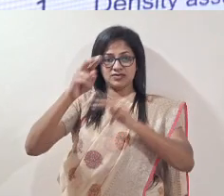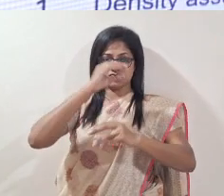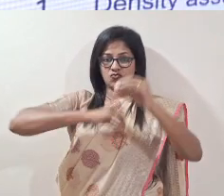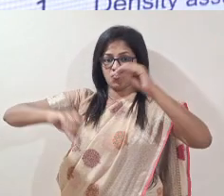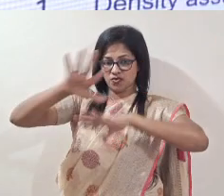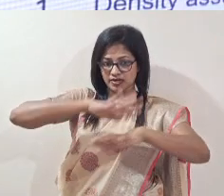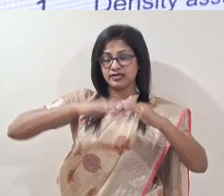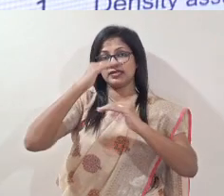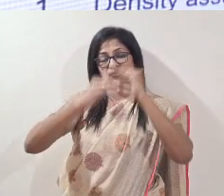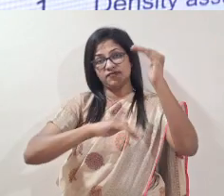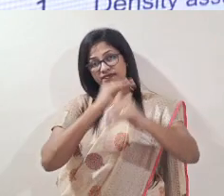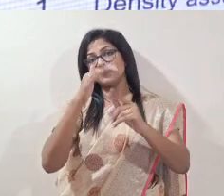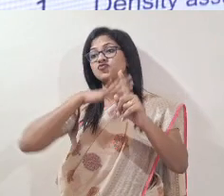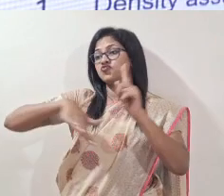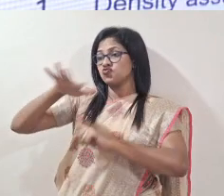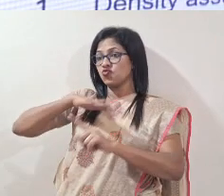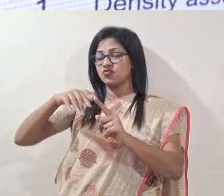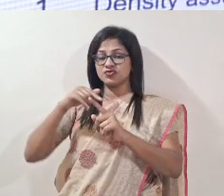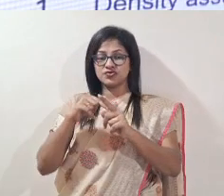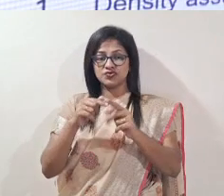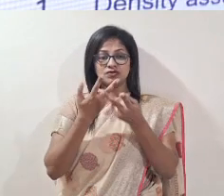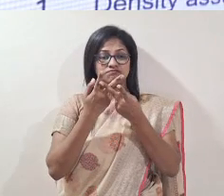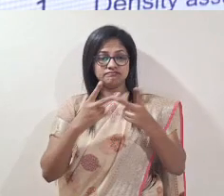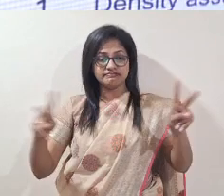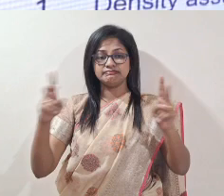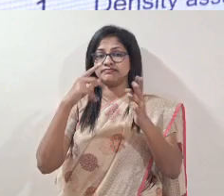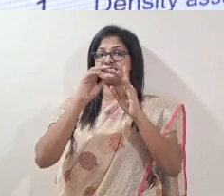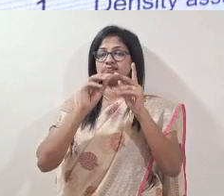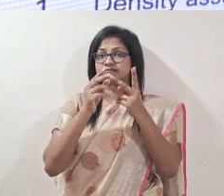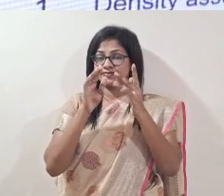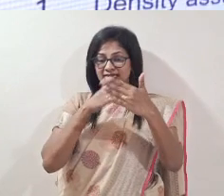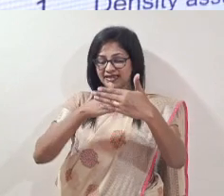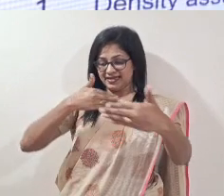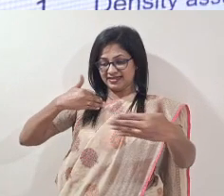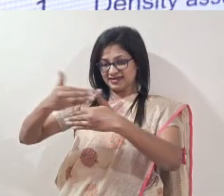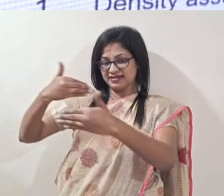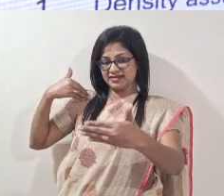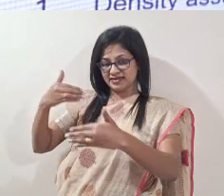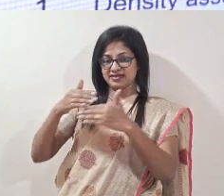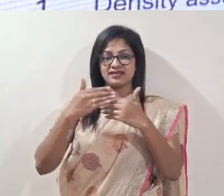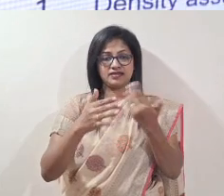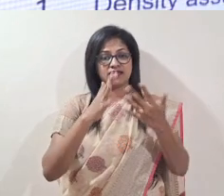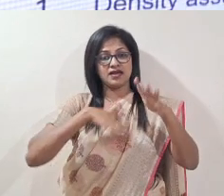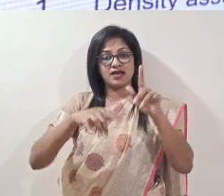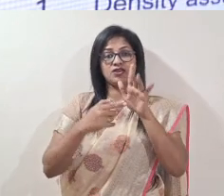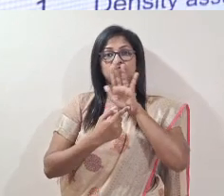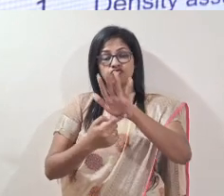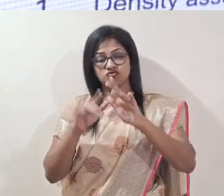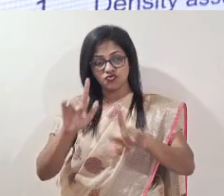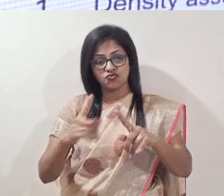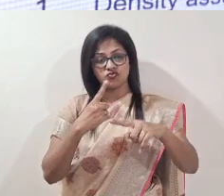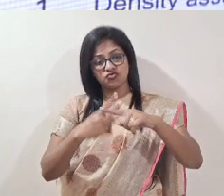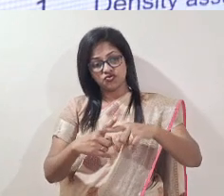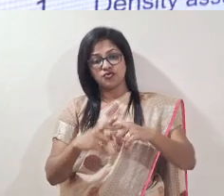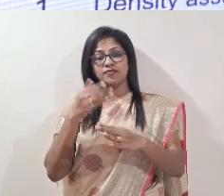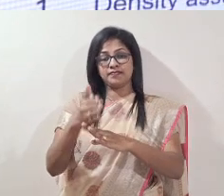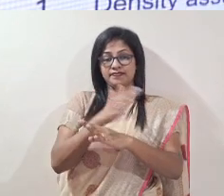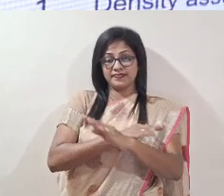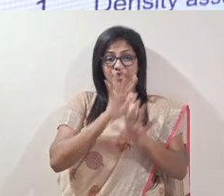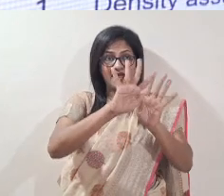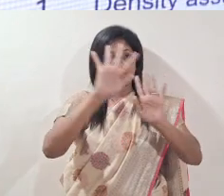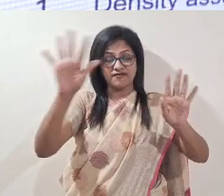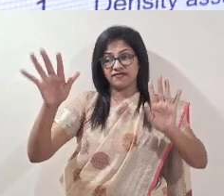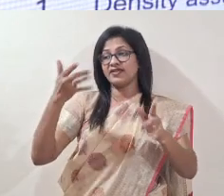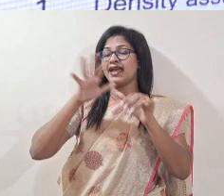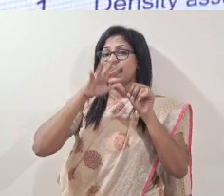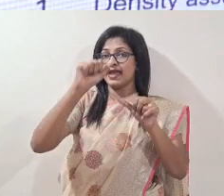challenge, social distancing norms highlighted deficiency in shared space models, pre-existing inequities and access to safe mobility